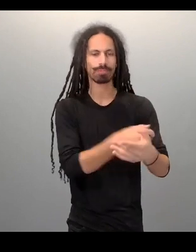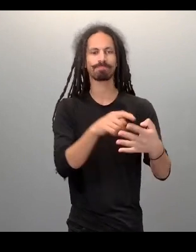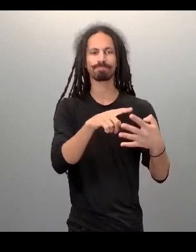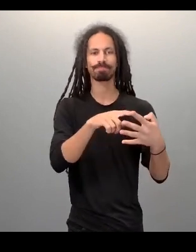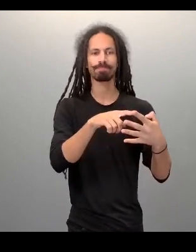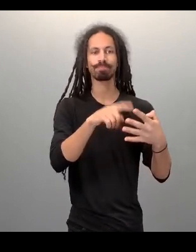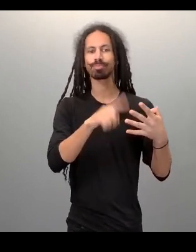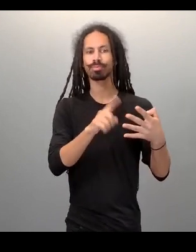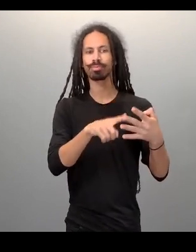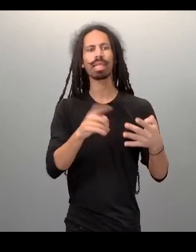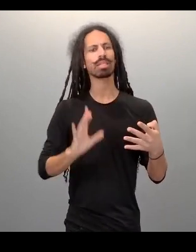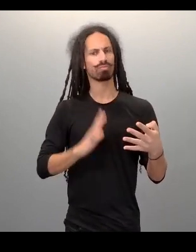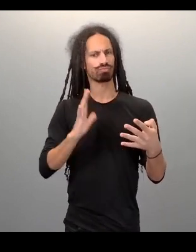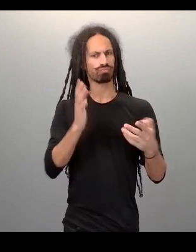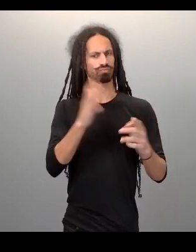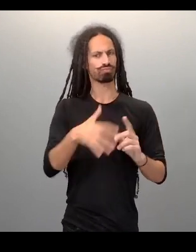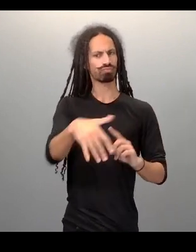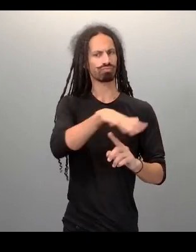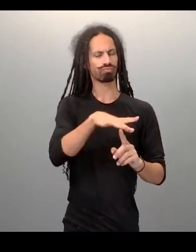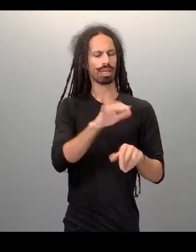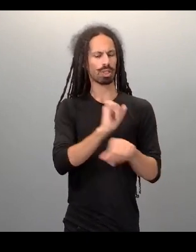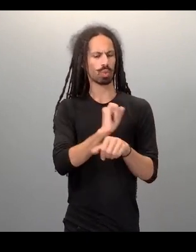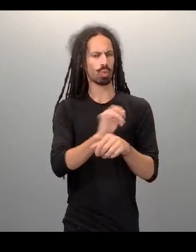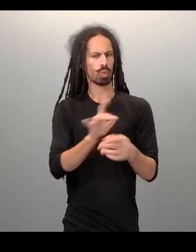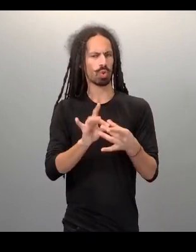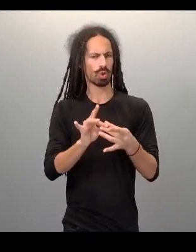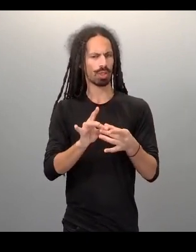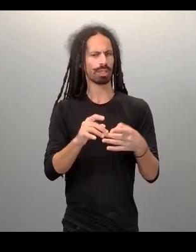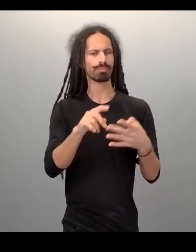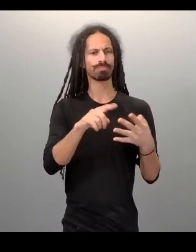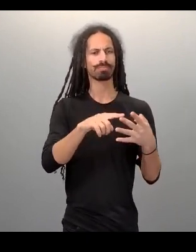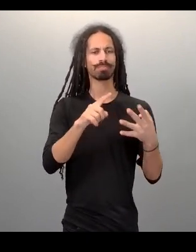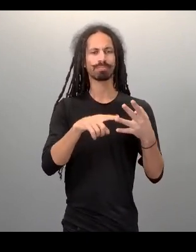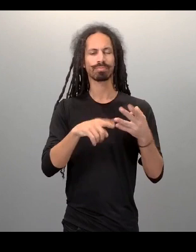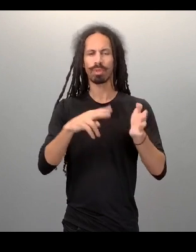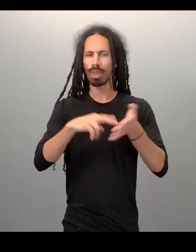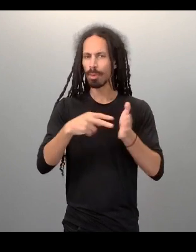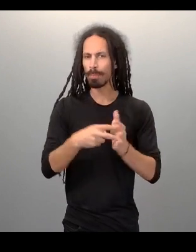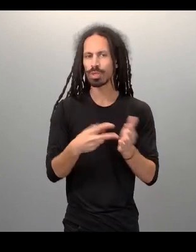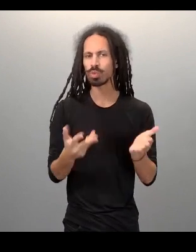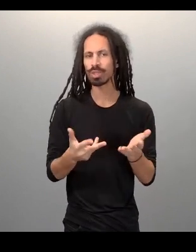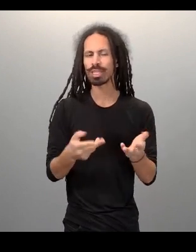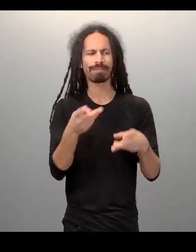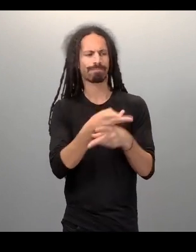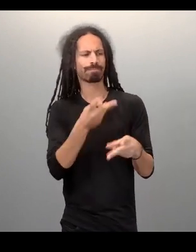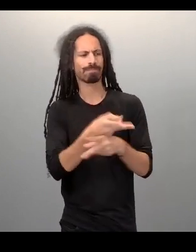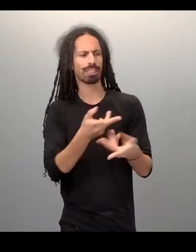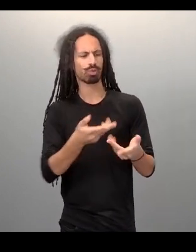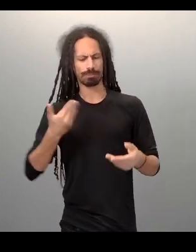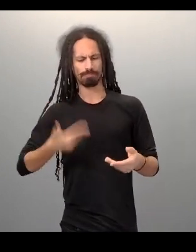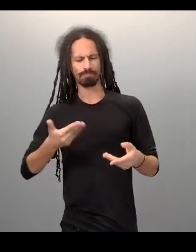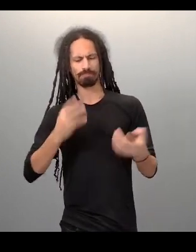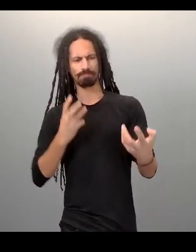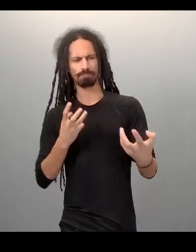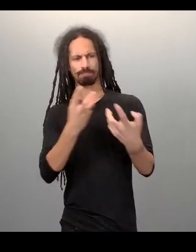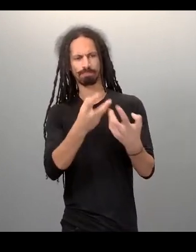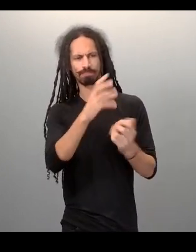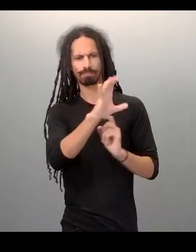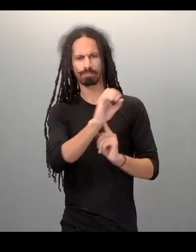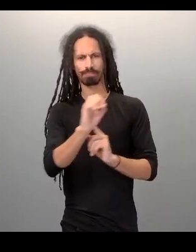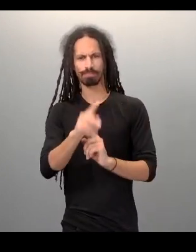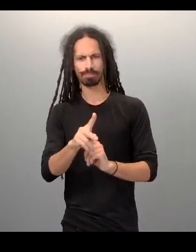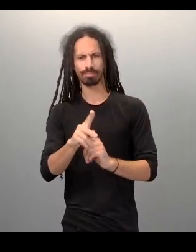Your career, your industry related. The purpose is to find out about whether you are eligible for